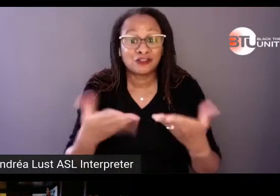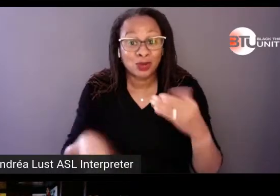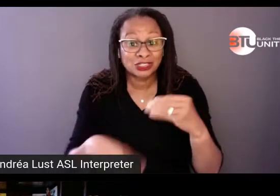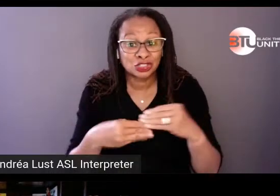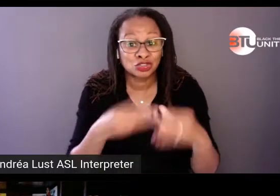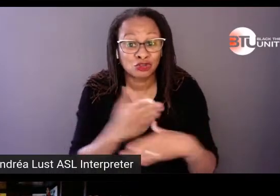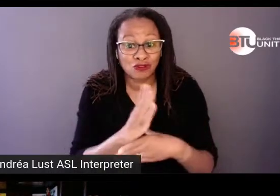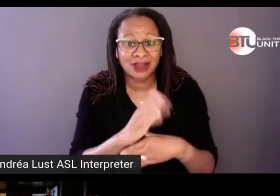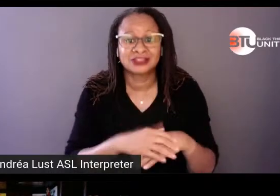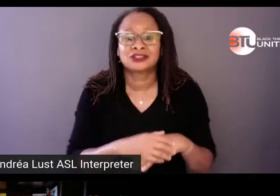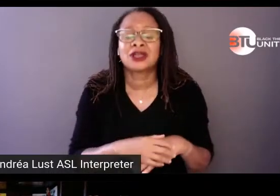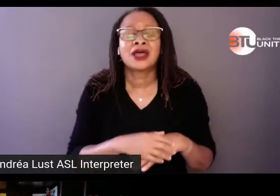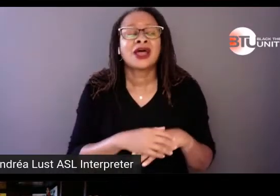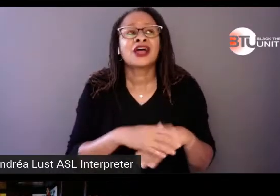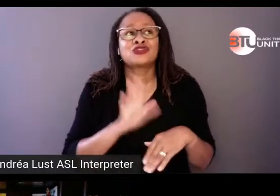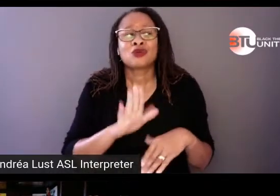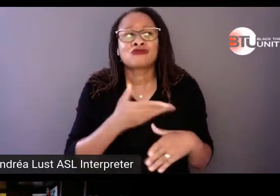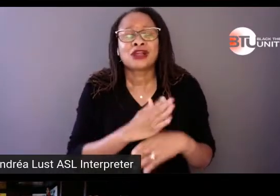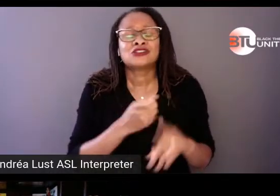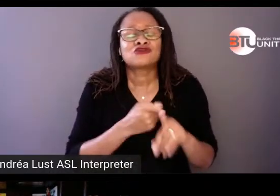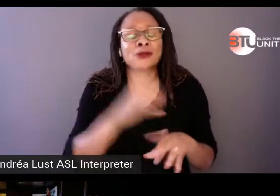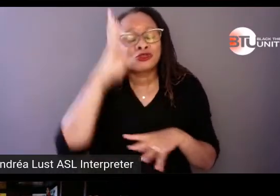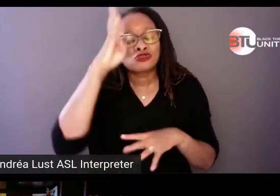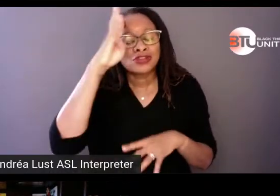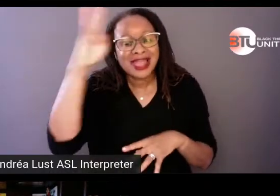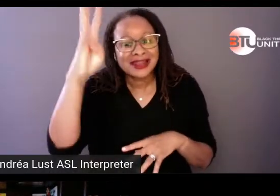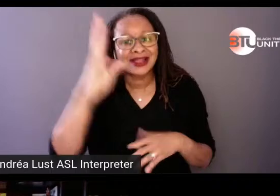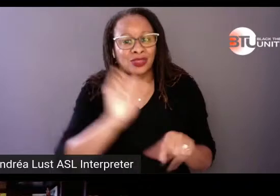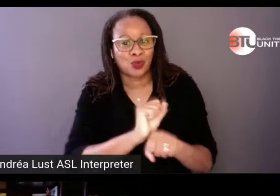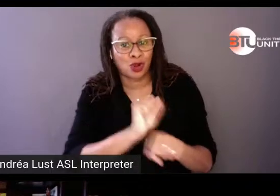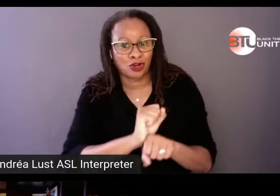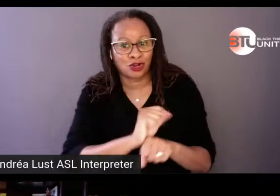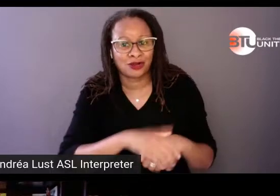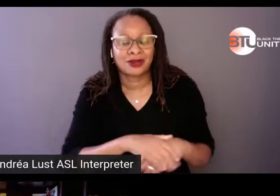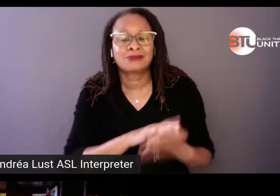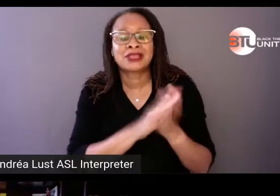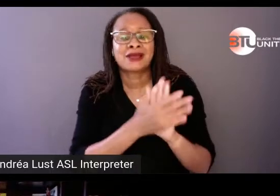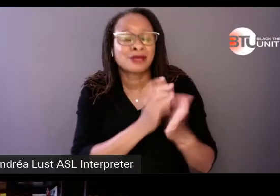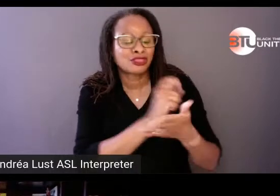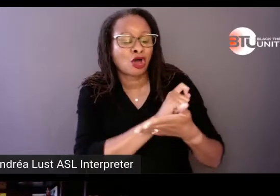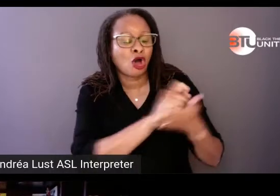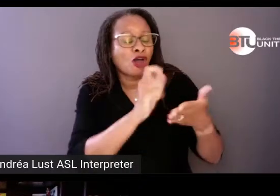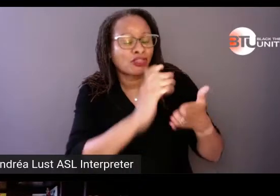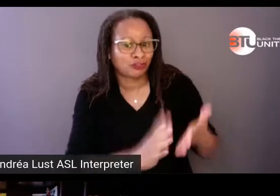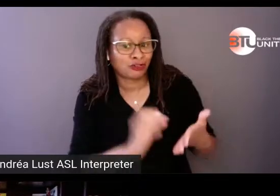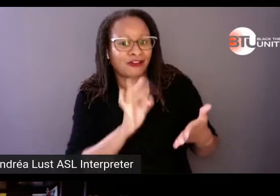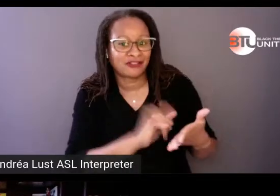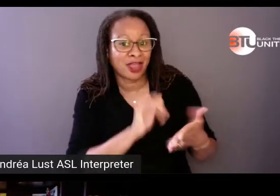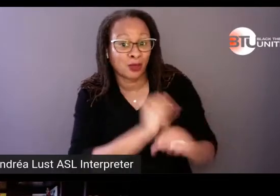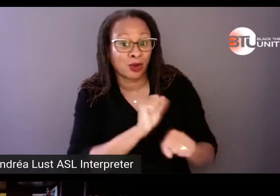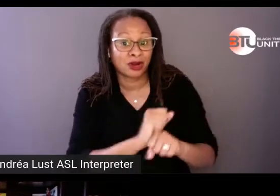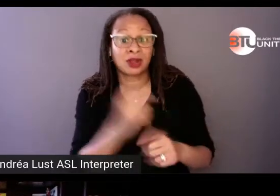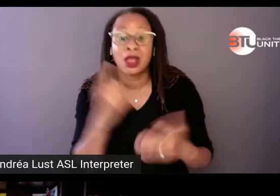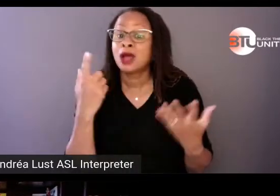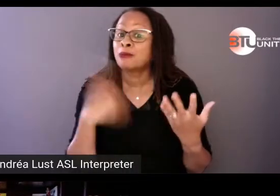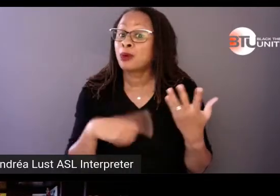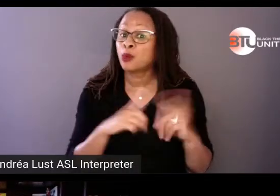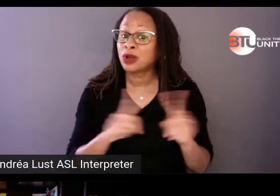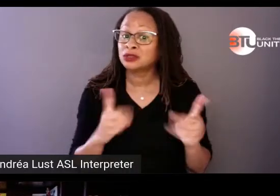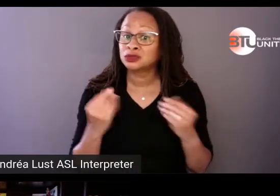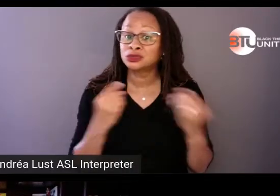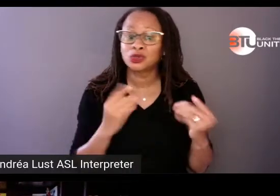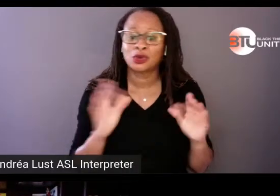right comes from creating the work, being the author of the work. What it does do, it